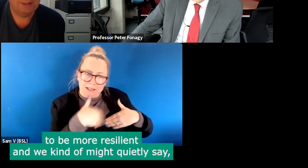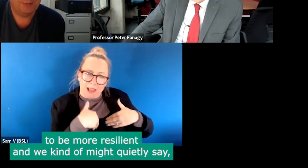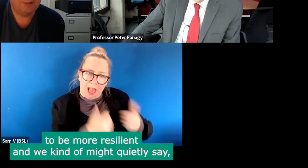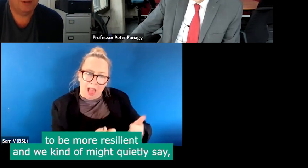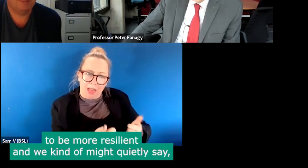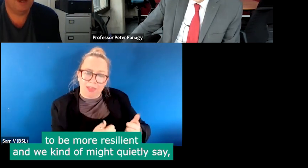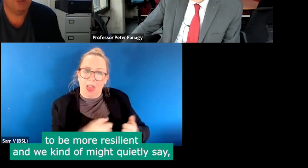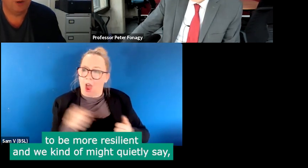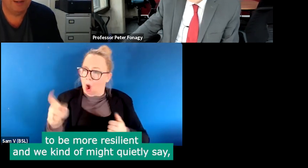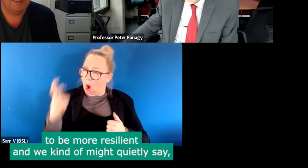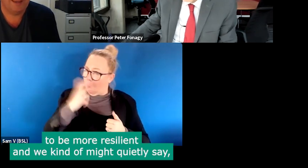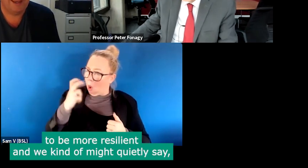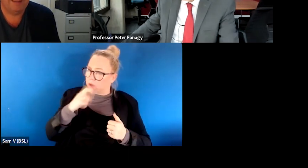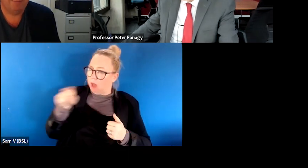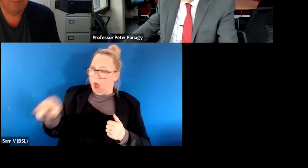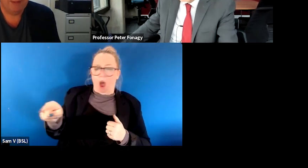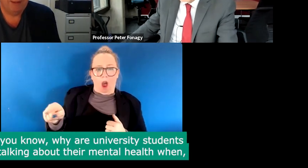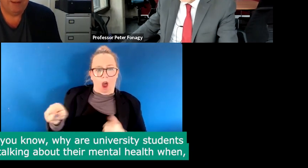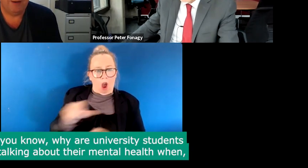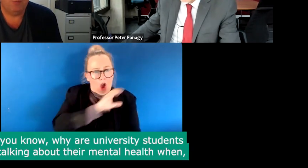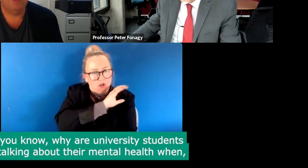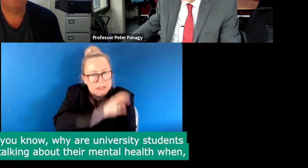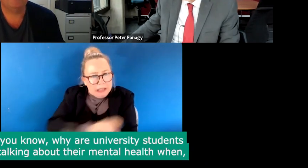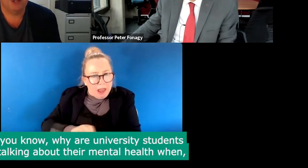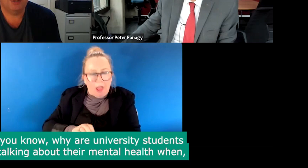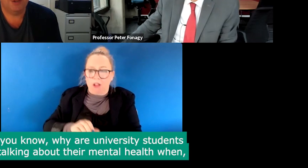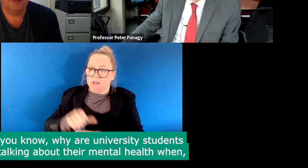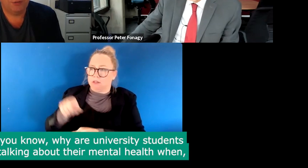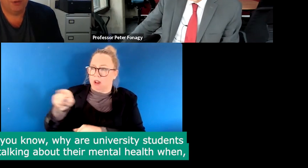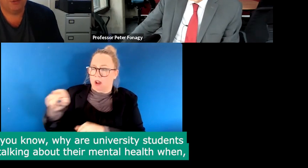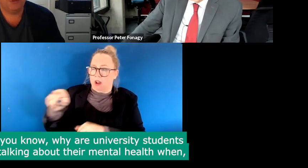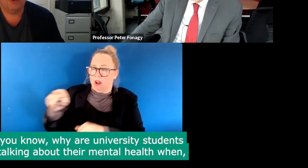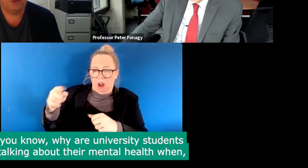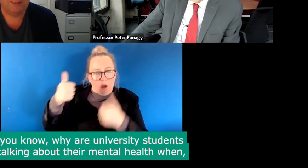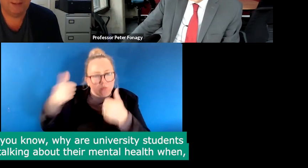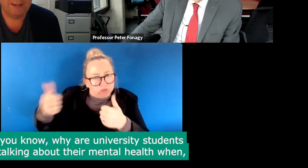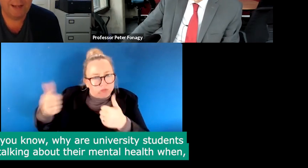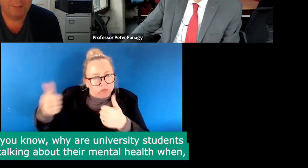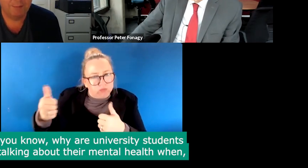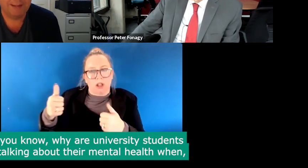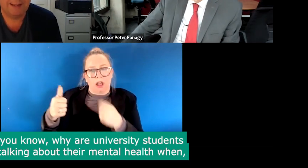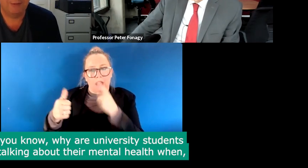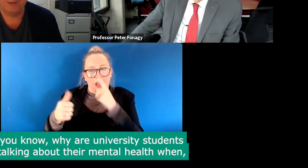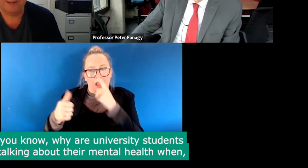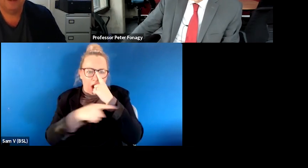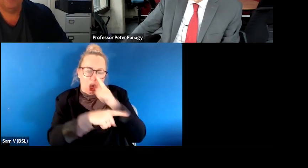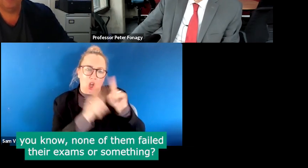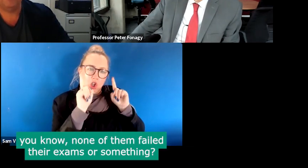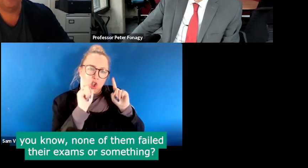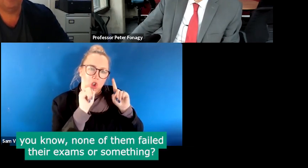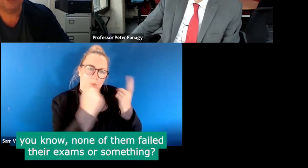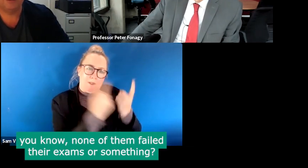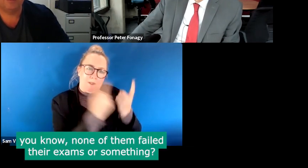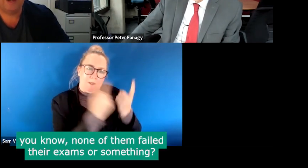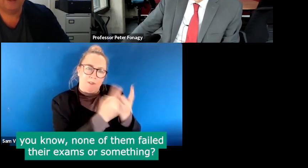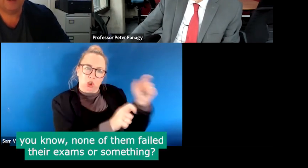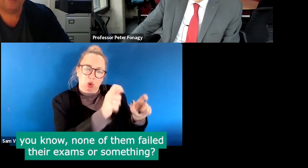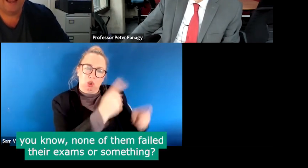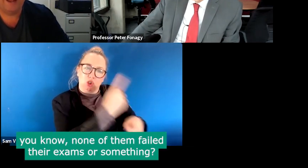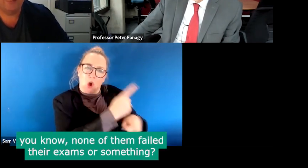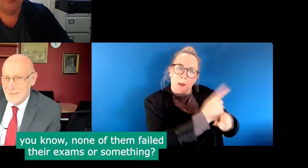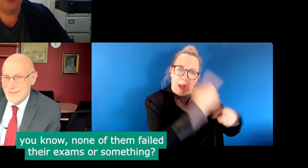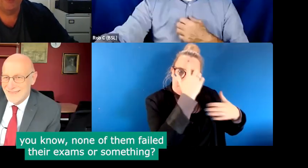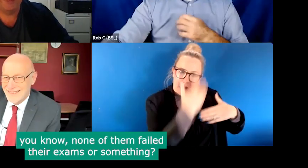And we kind of might quietly say, why are university students talking about their terrible mental health when none of them failed